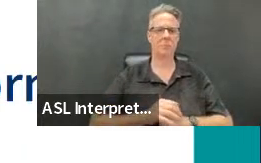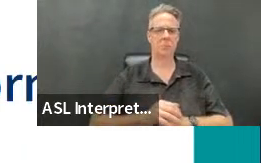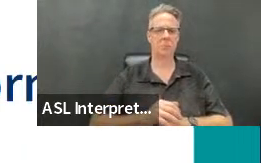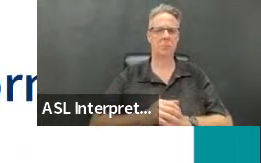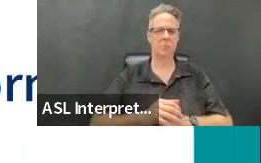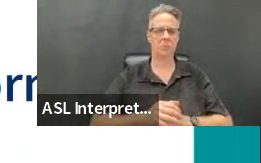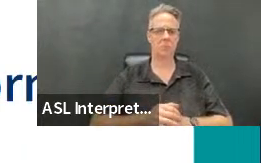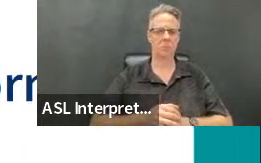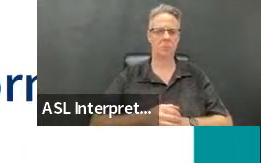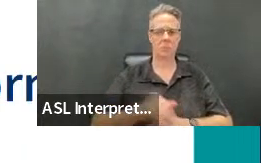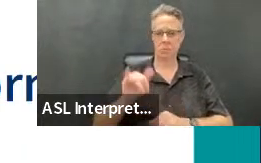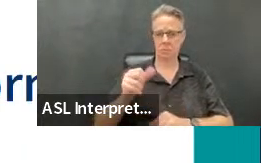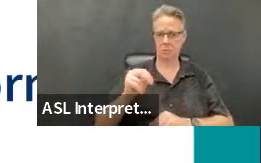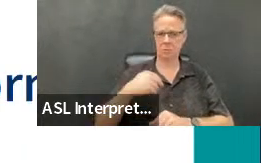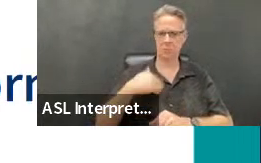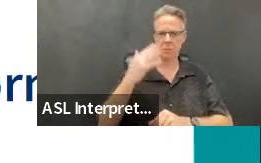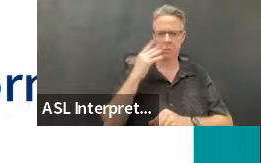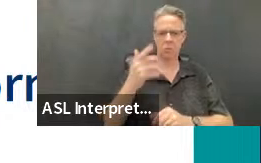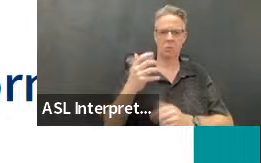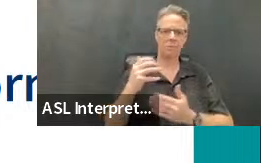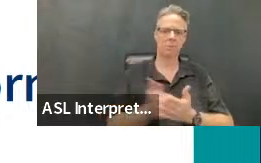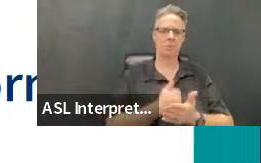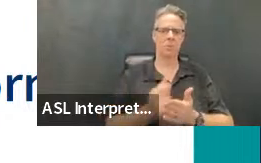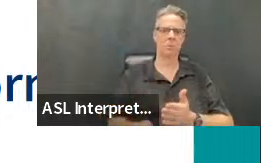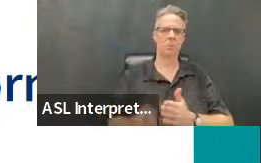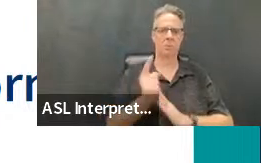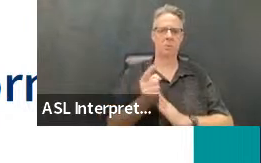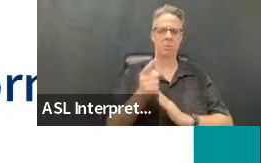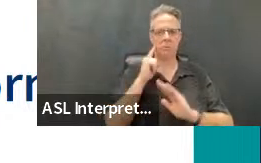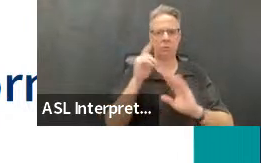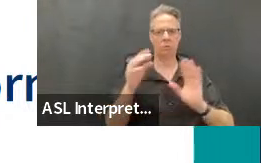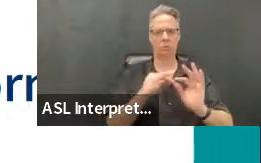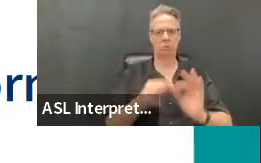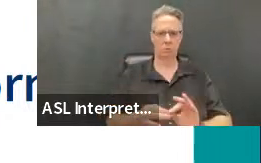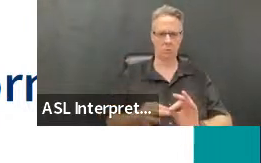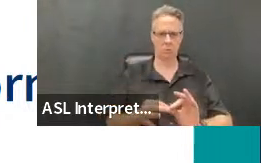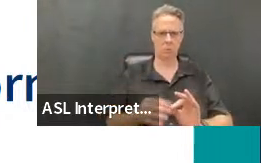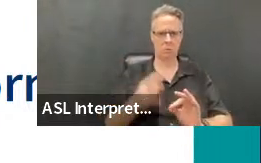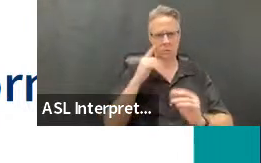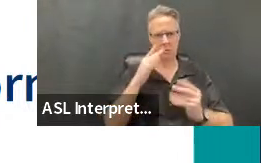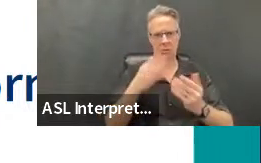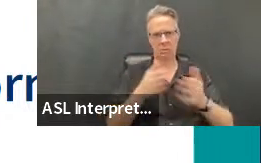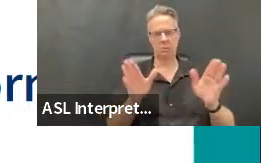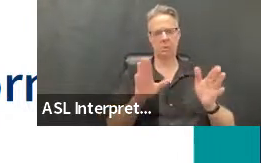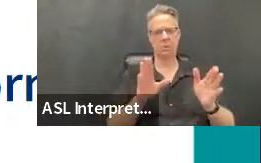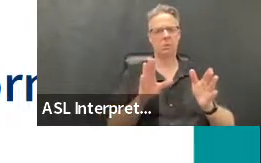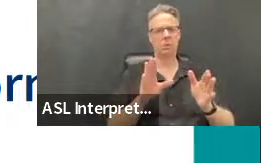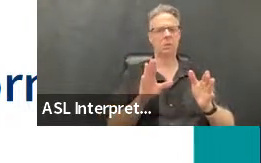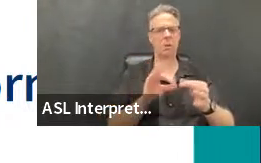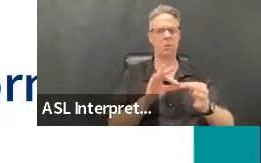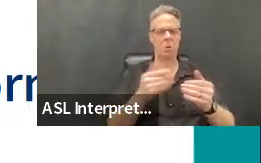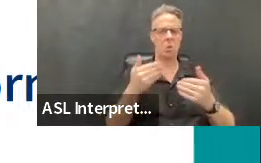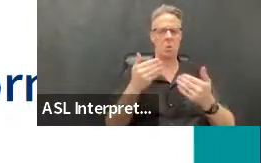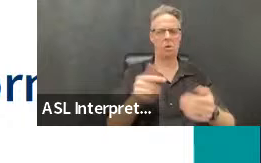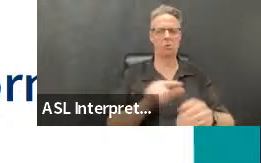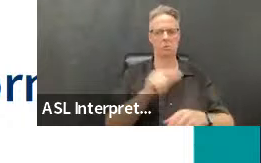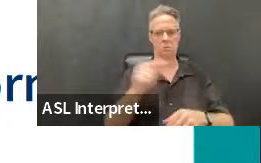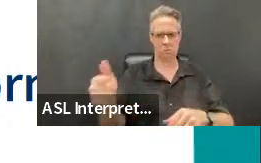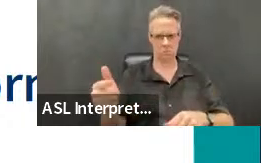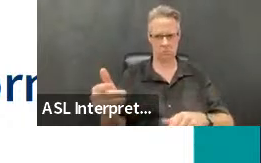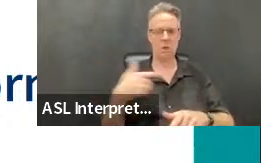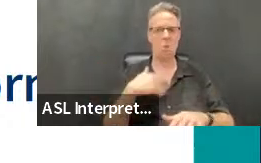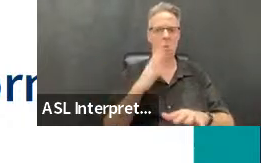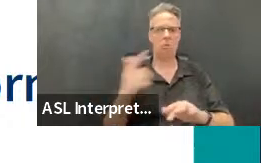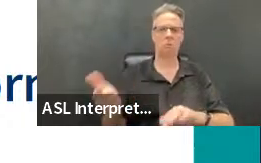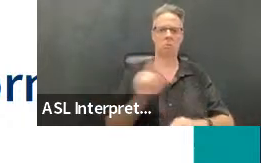And Jason, I know you wanted to take a moment to talk a little bit about the public comment protocol. So why don't we do that, and then I'll cover the rest of